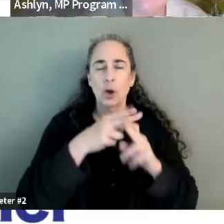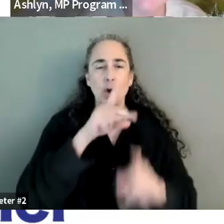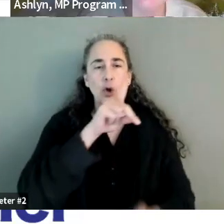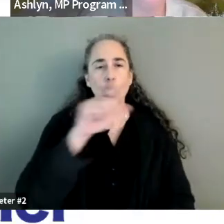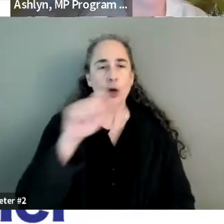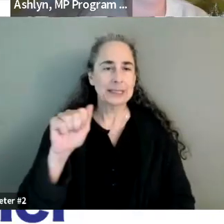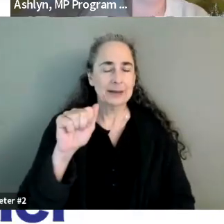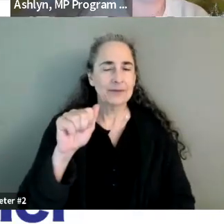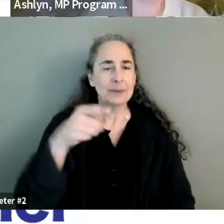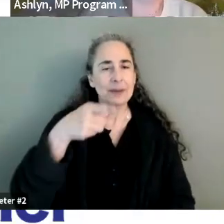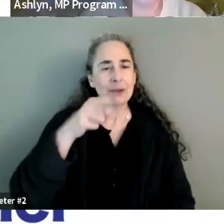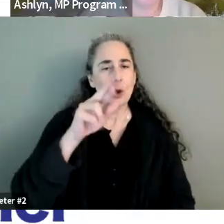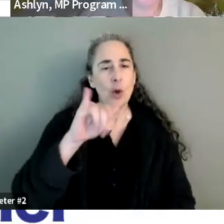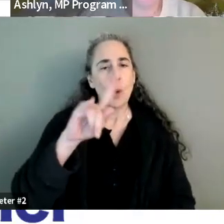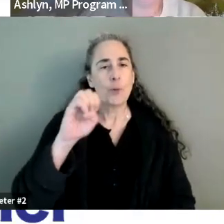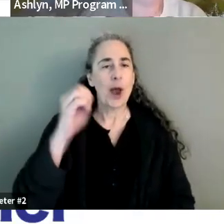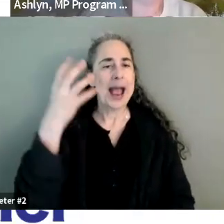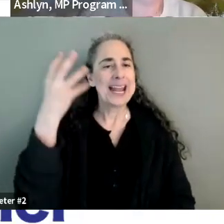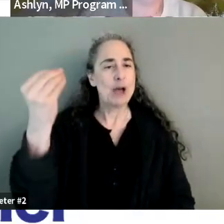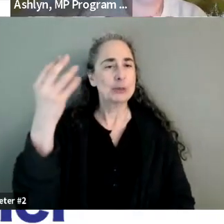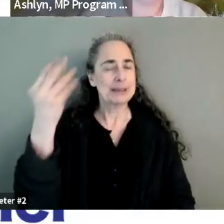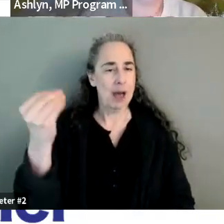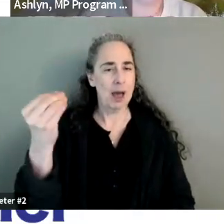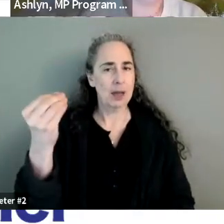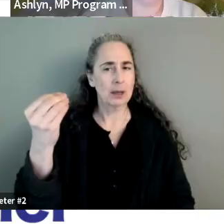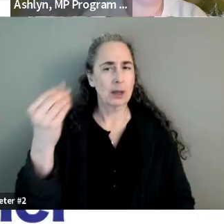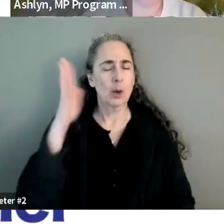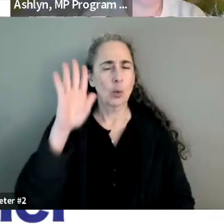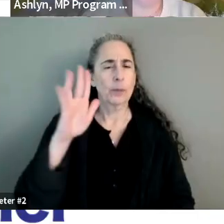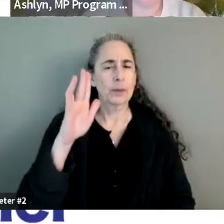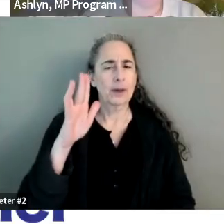Pride Outside on Saturday,